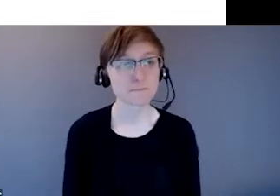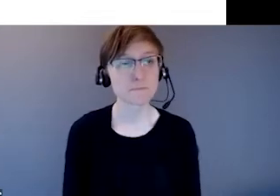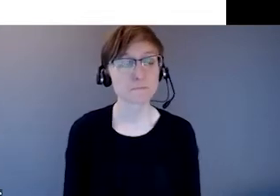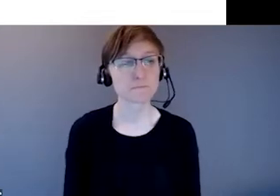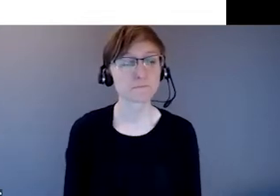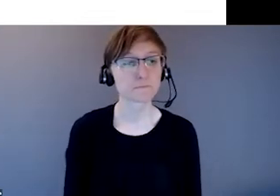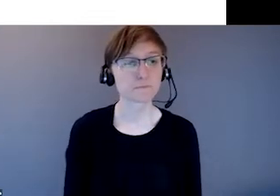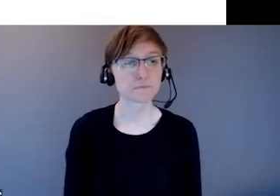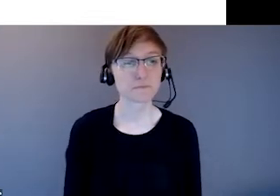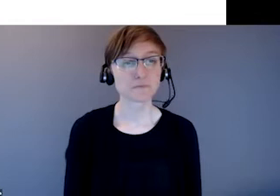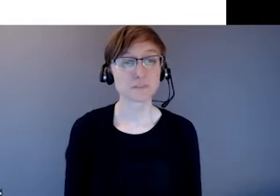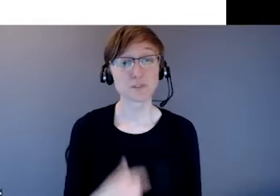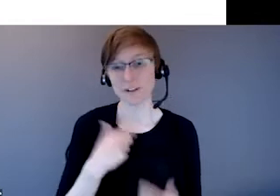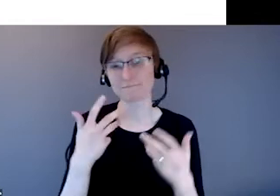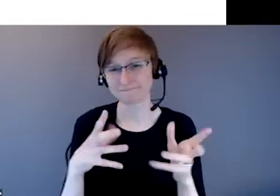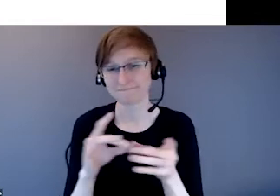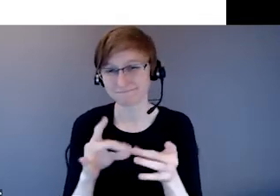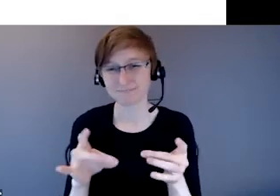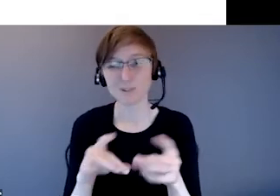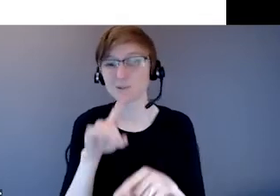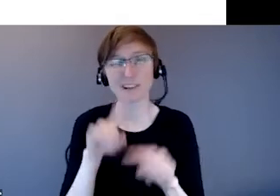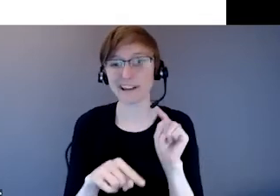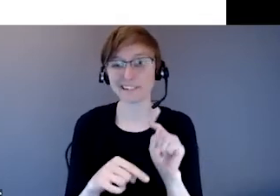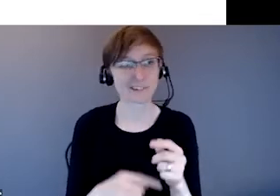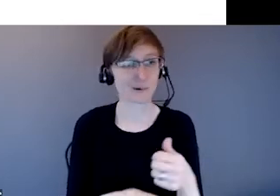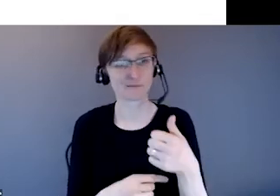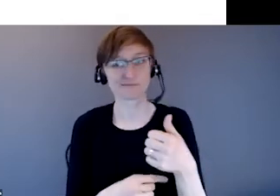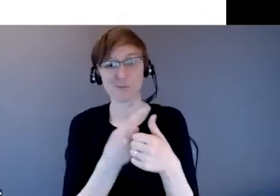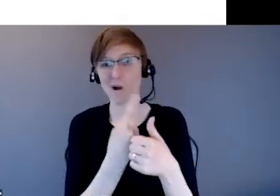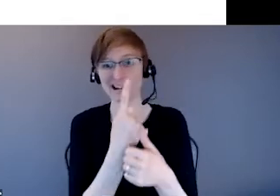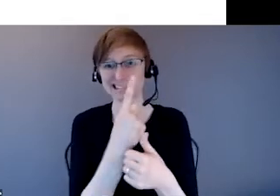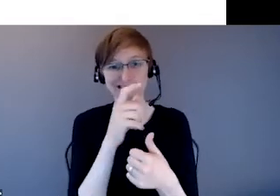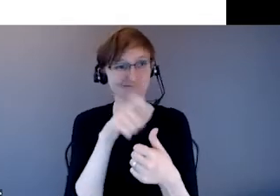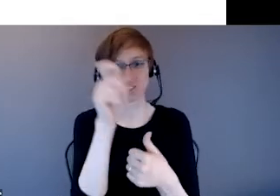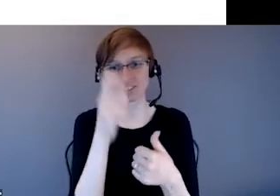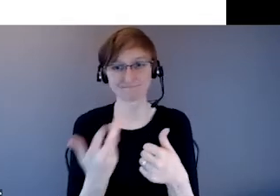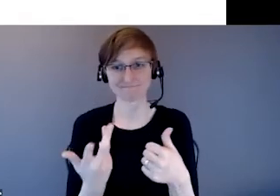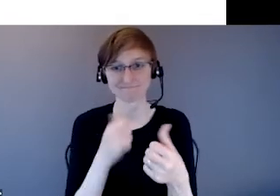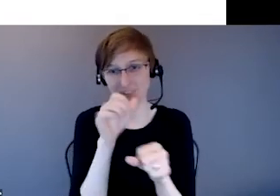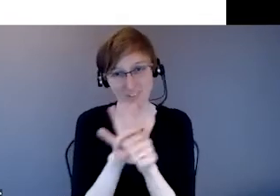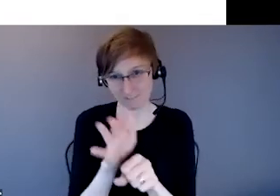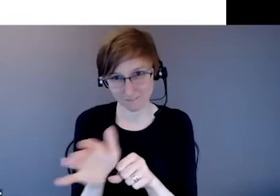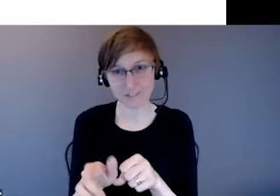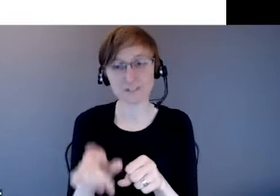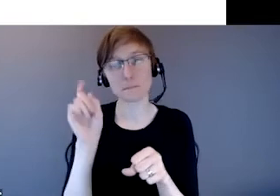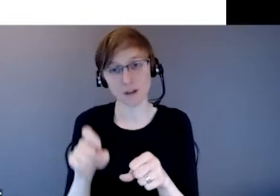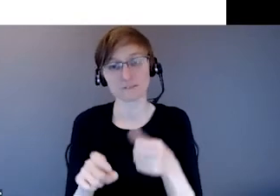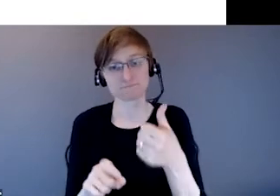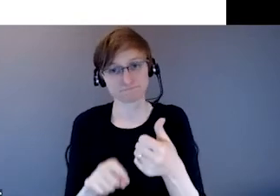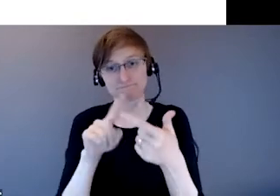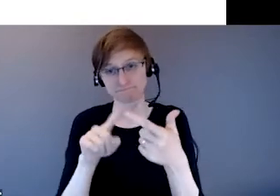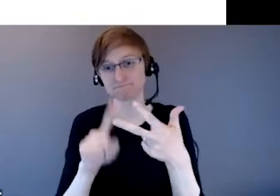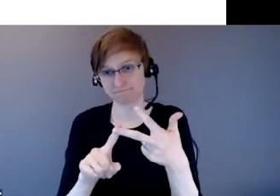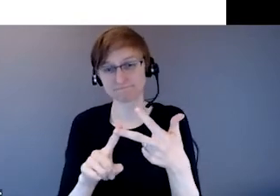these pillars, so it's not enough to say that the person has a really positive attitude and then therefore they will succeed and enter a leadership position. We also need these